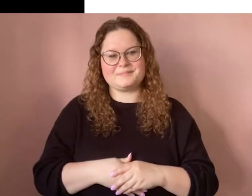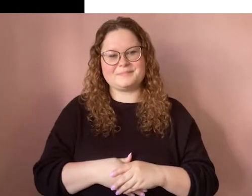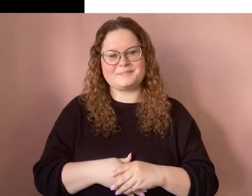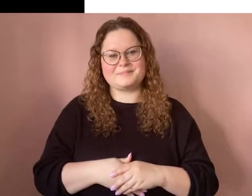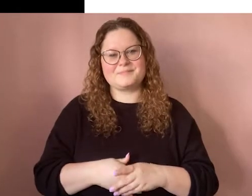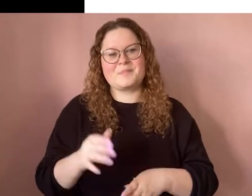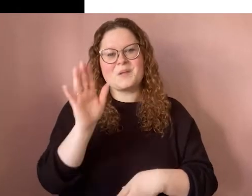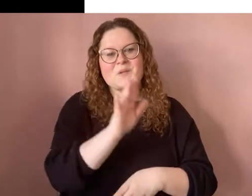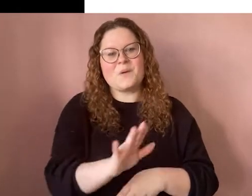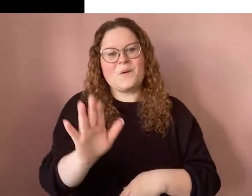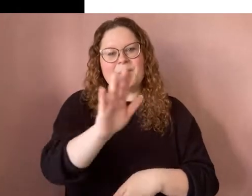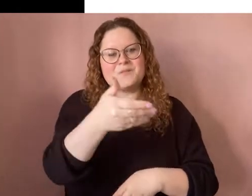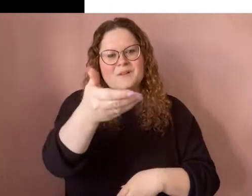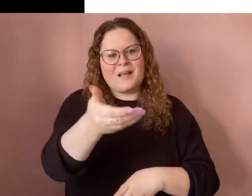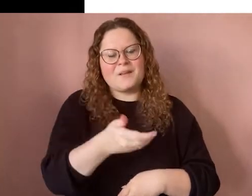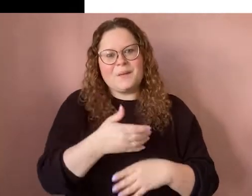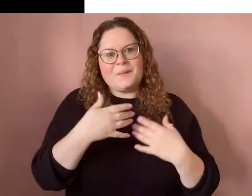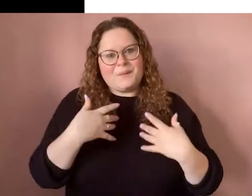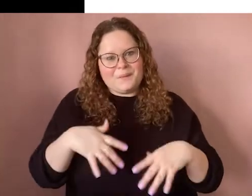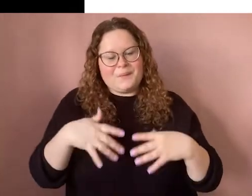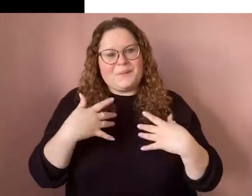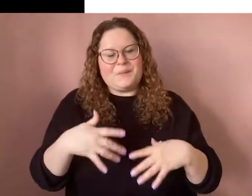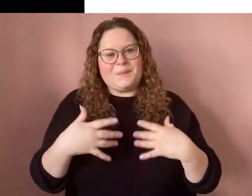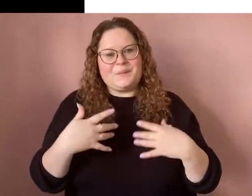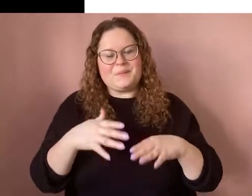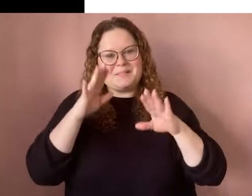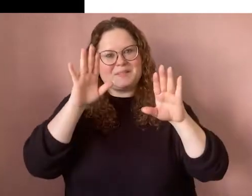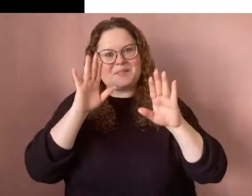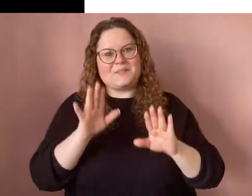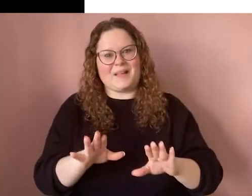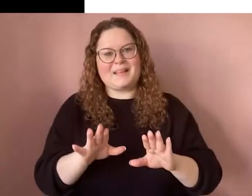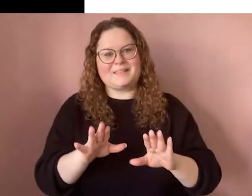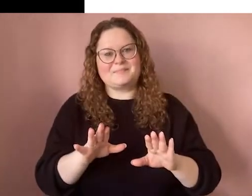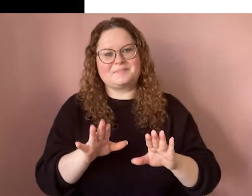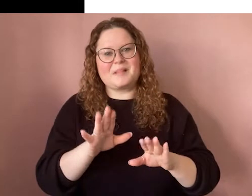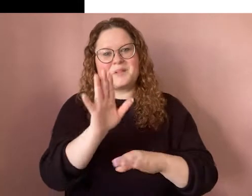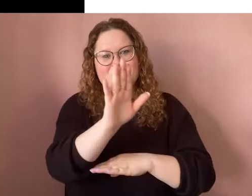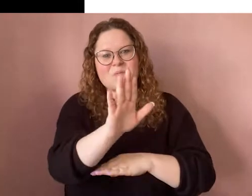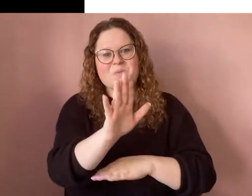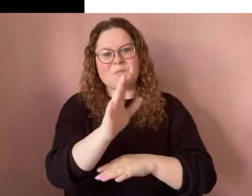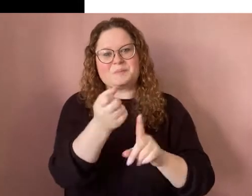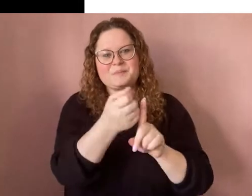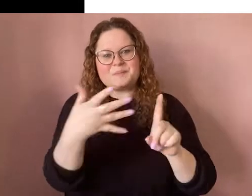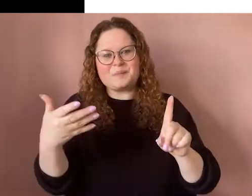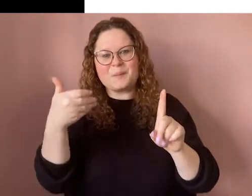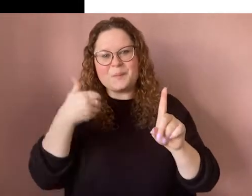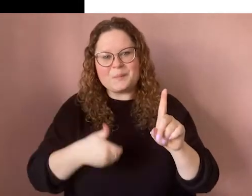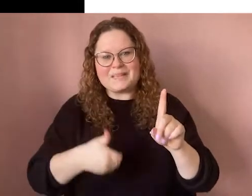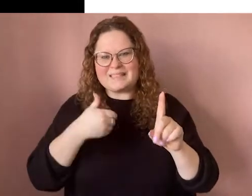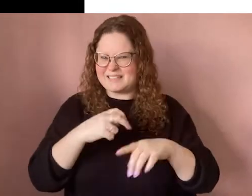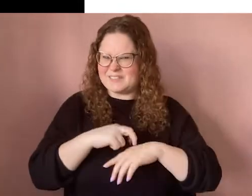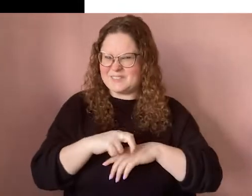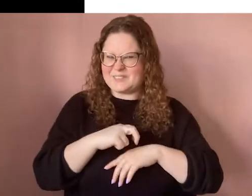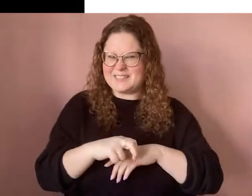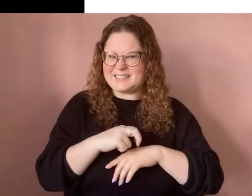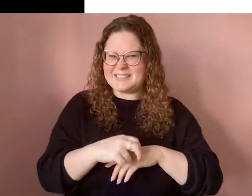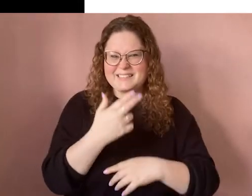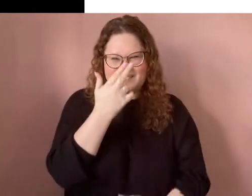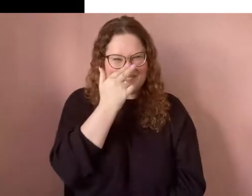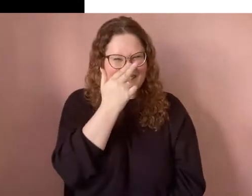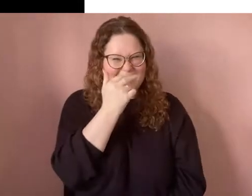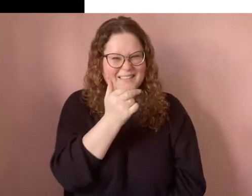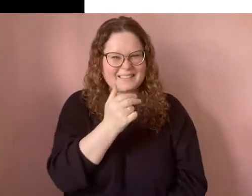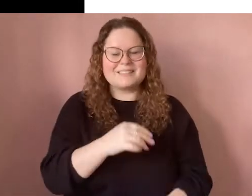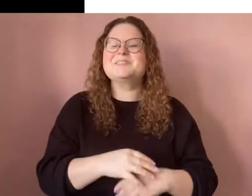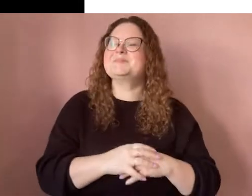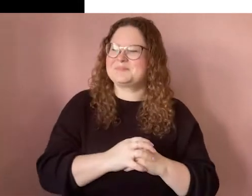is so powerful and so clear. And to have you speak my biography made me nervous. Isn't that a funny reaction to have? It's a